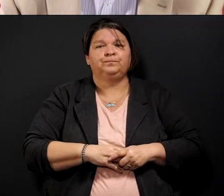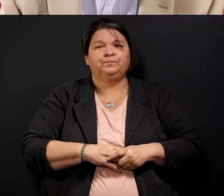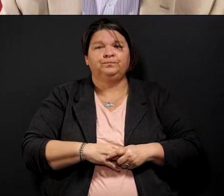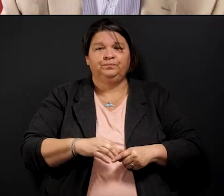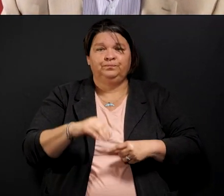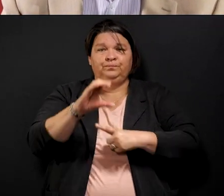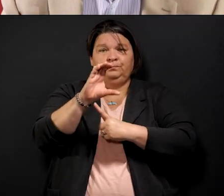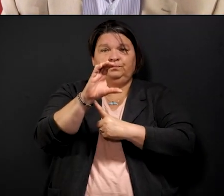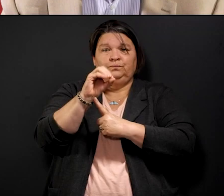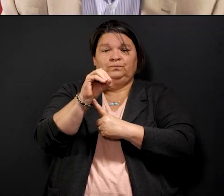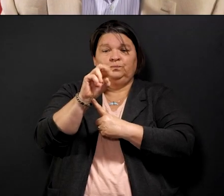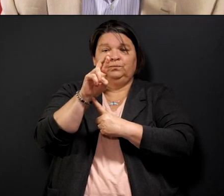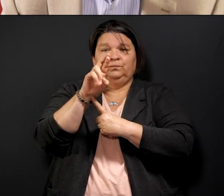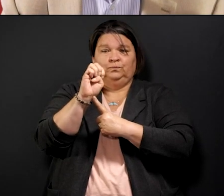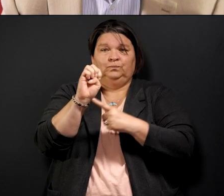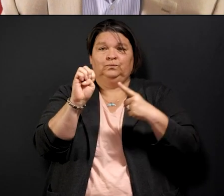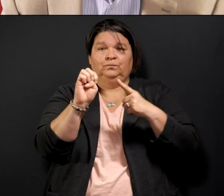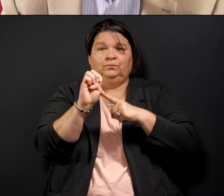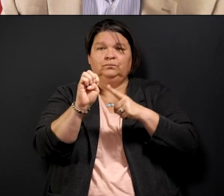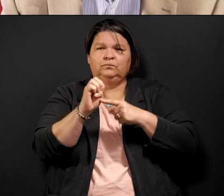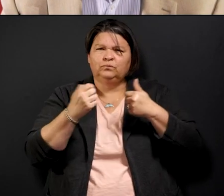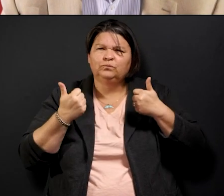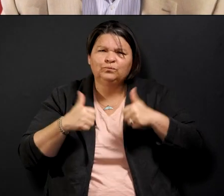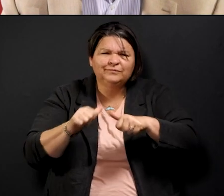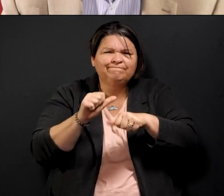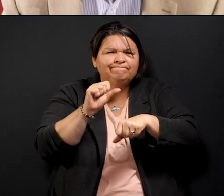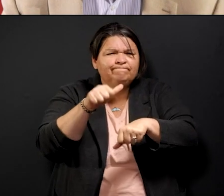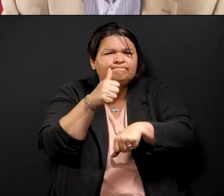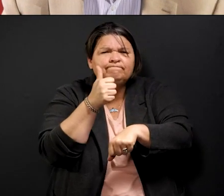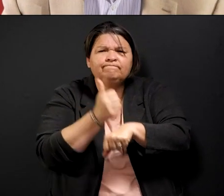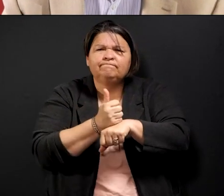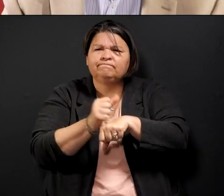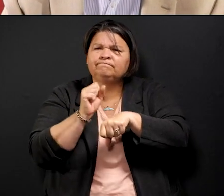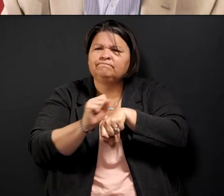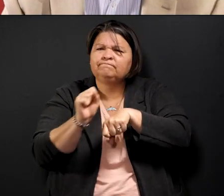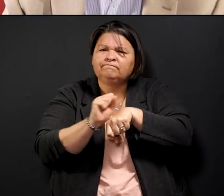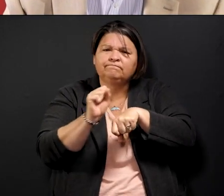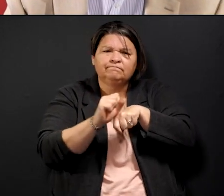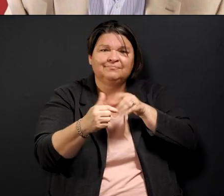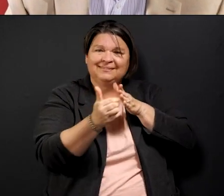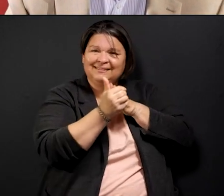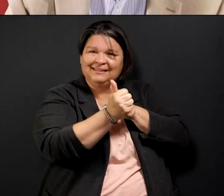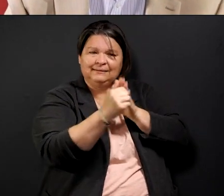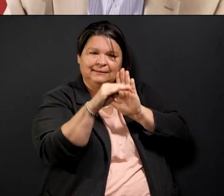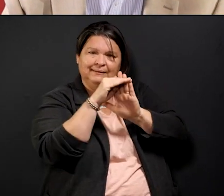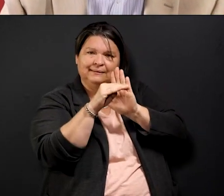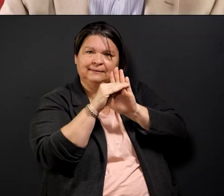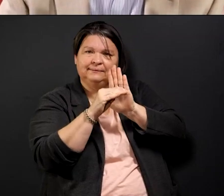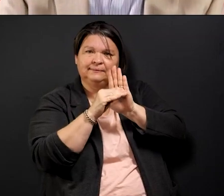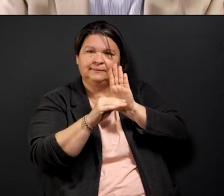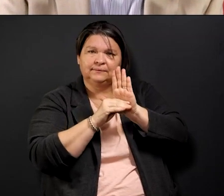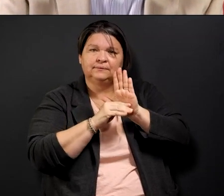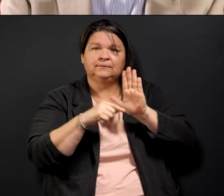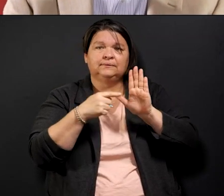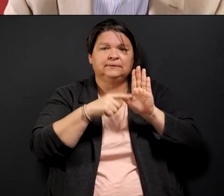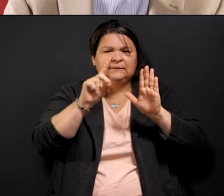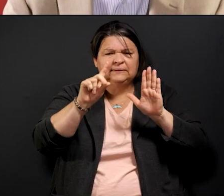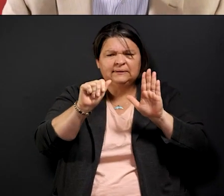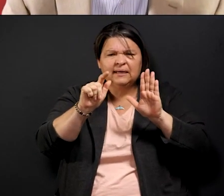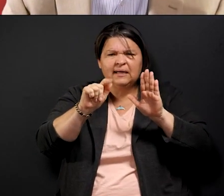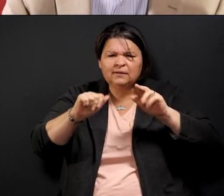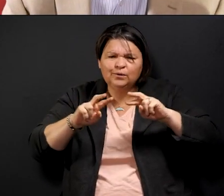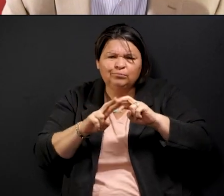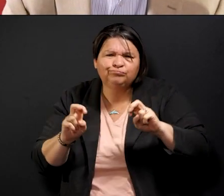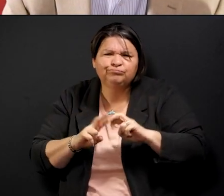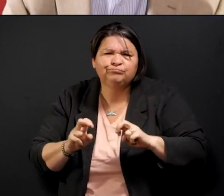at guidelines and data, answering the big questions, going to the epidemiologists, going to the medical doctors,